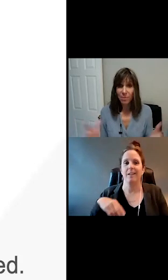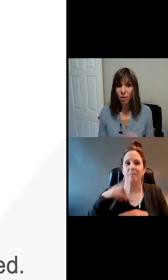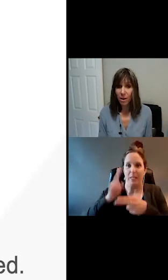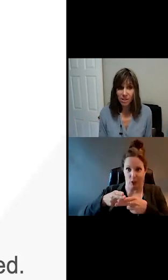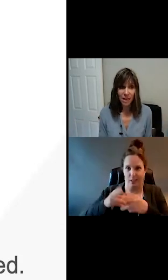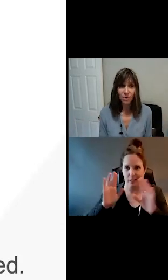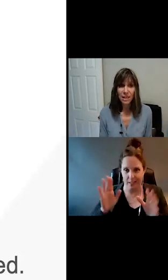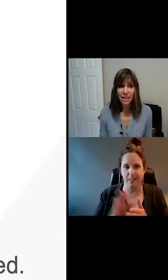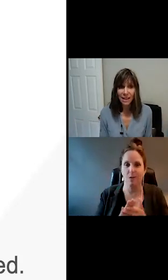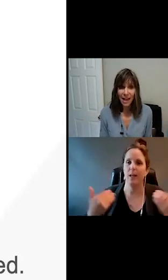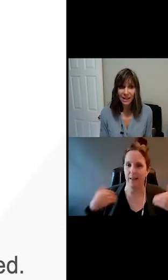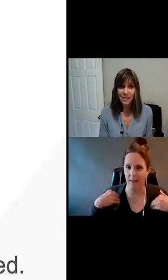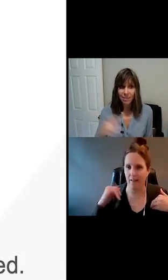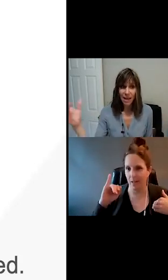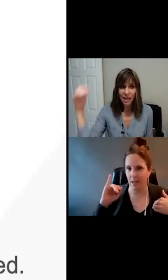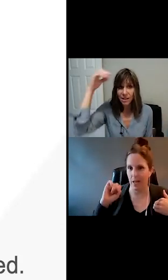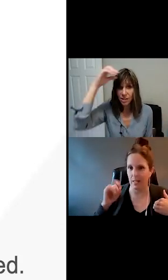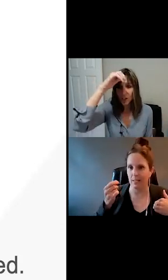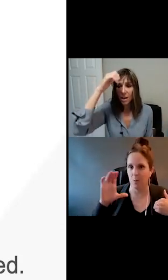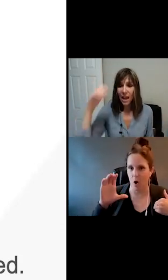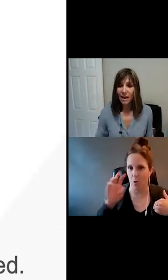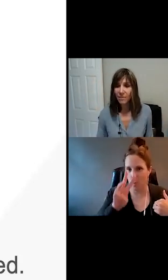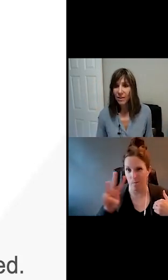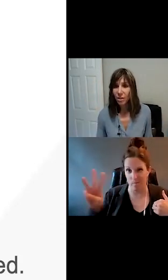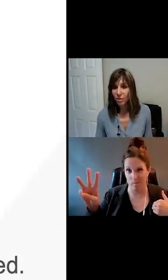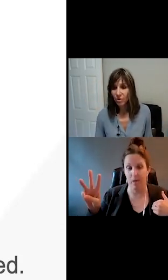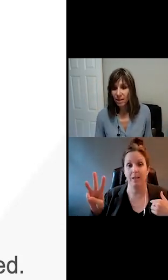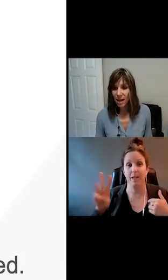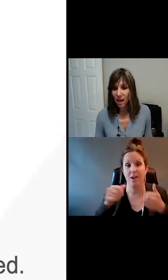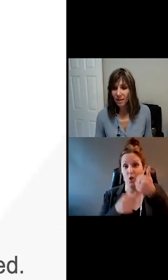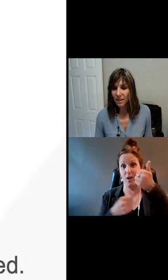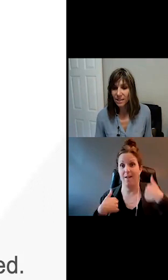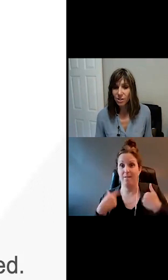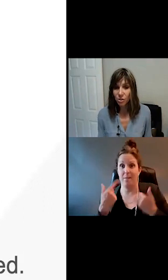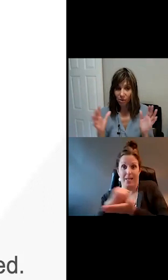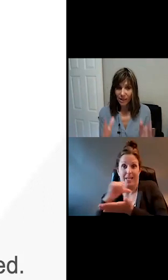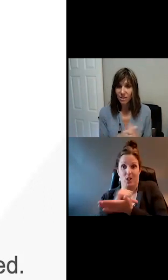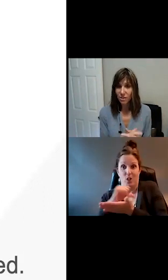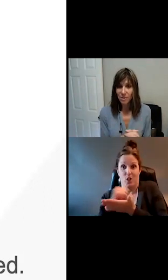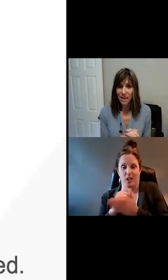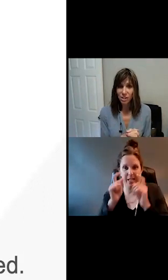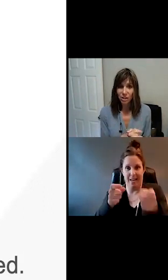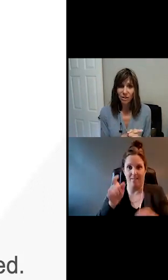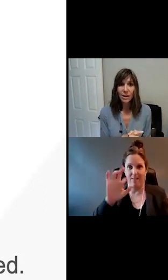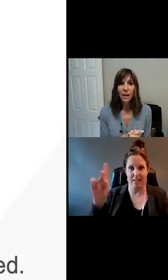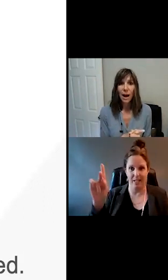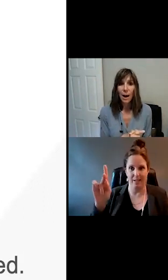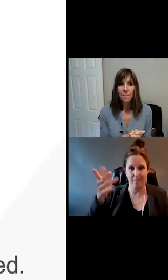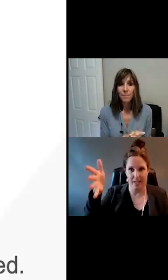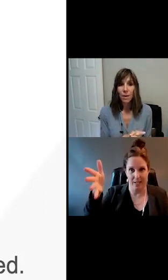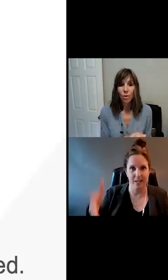website, the iSPARC website. Within that is a page, and I've given you the link directly to this page